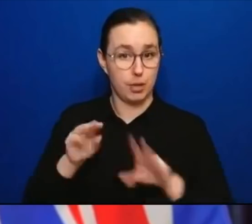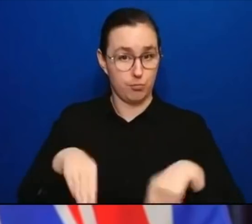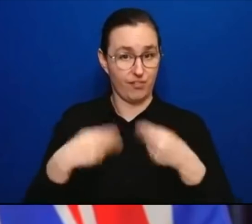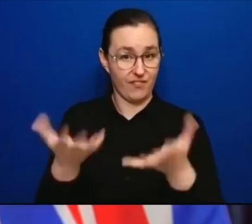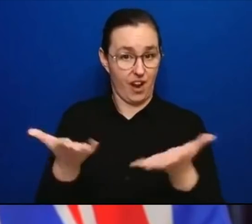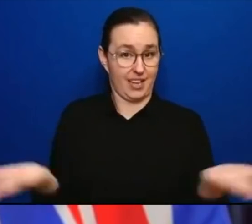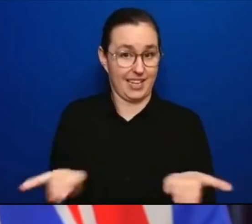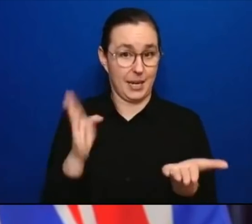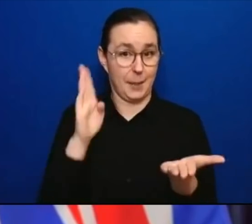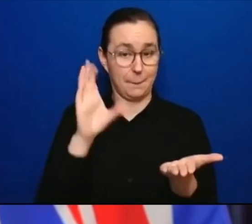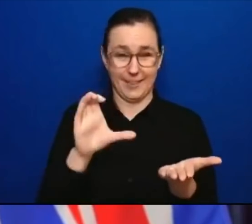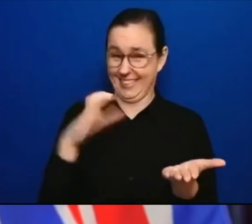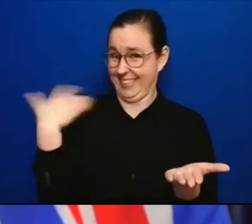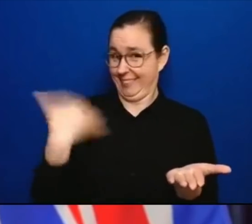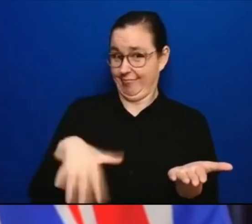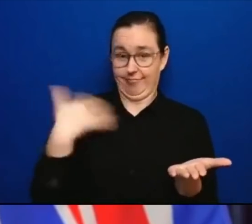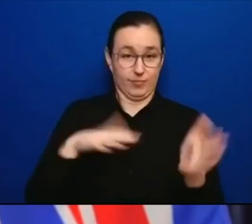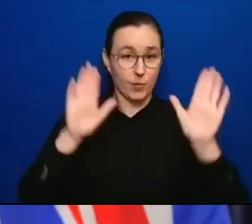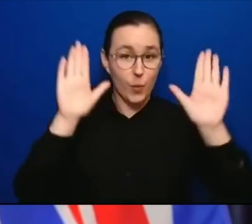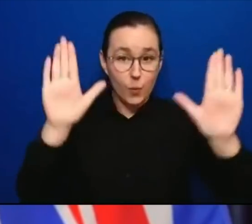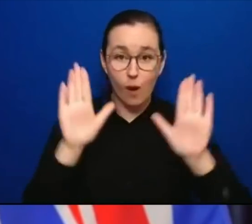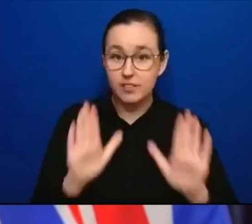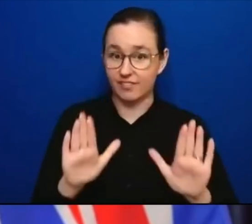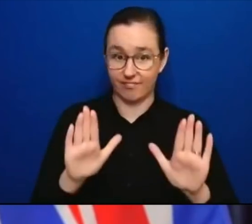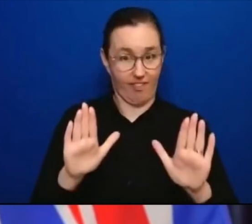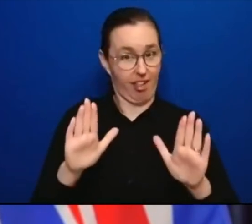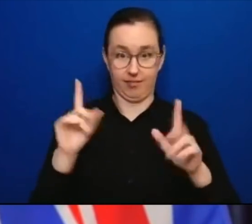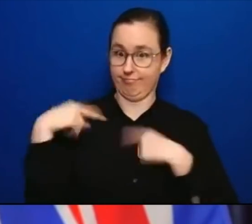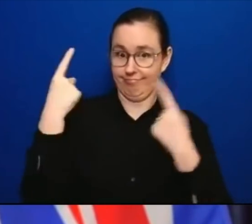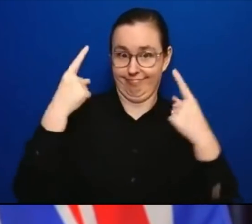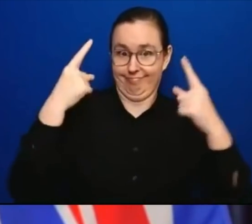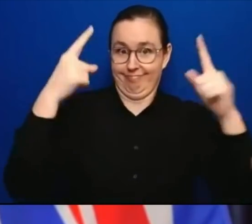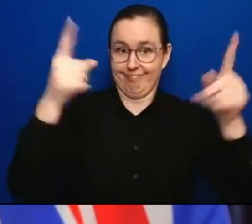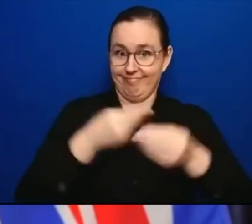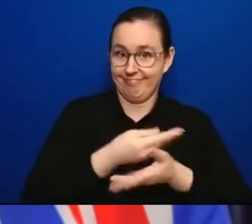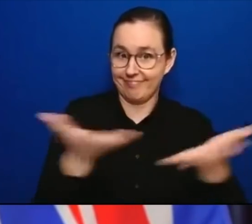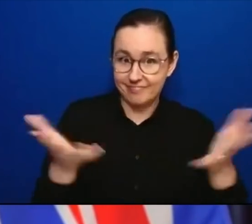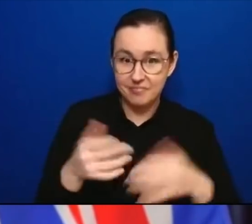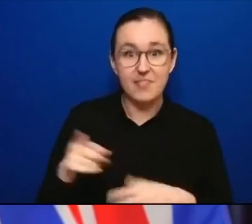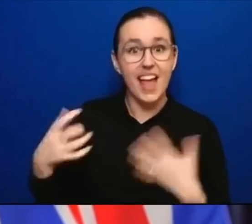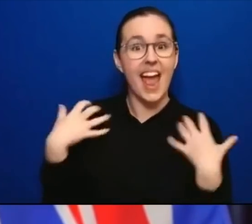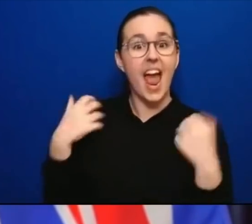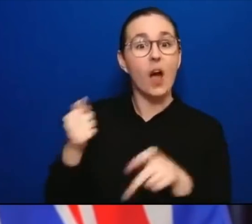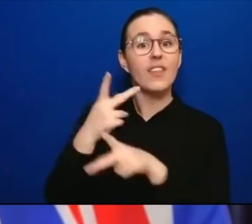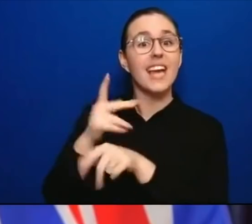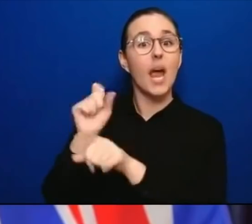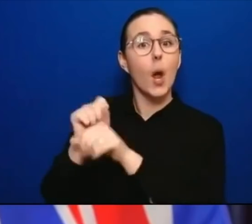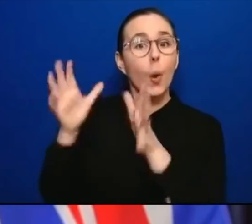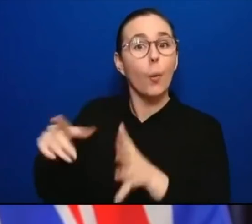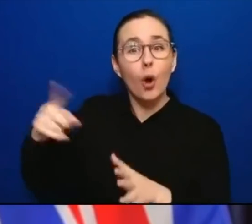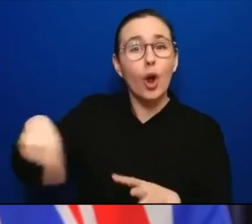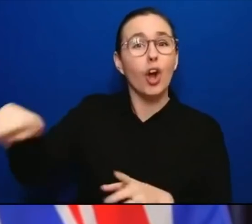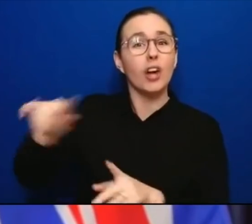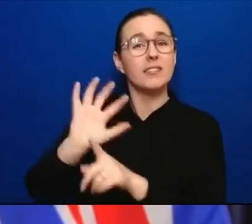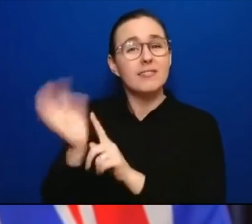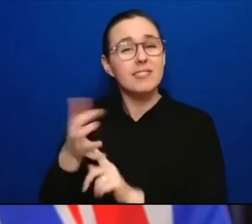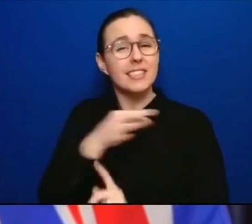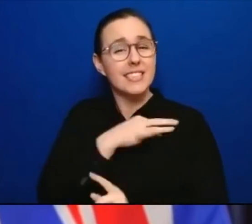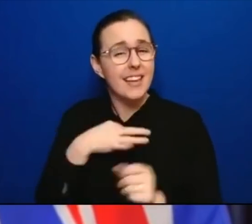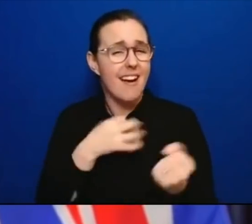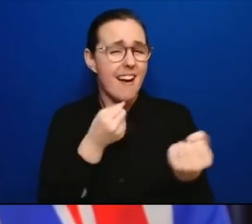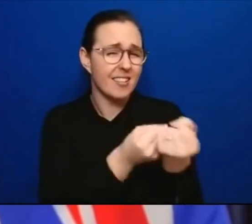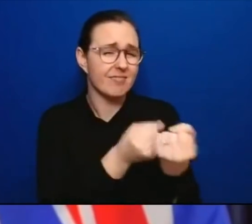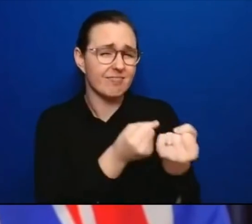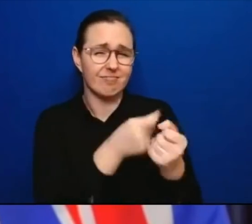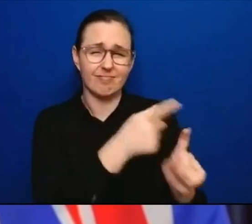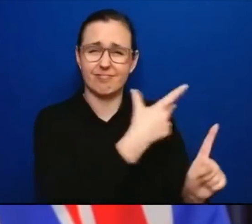in BC, which is an extraordinary achievement of healthcare workers, of all of the staff surrounding